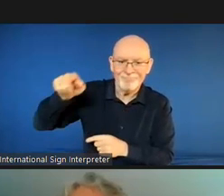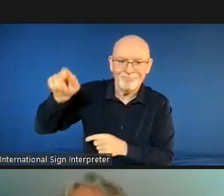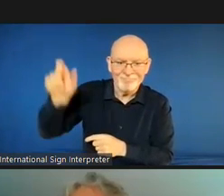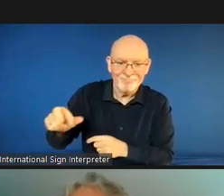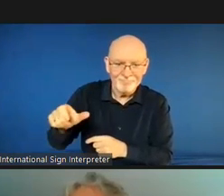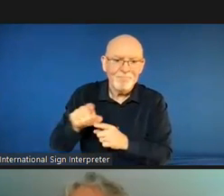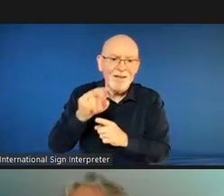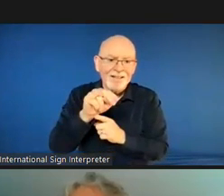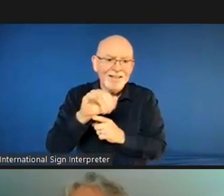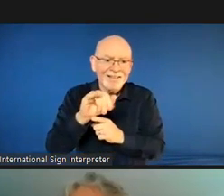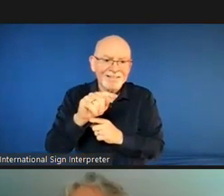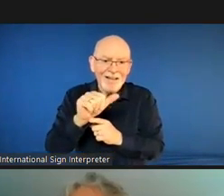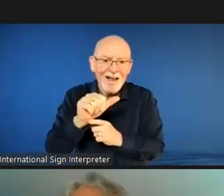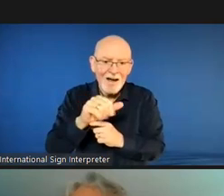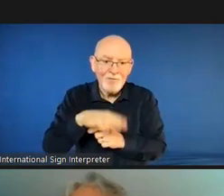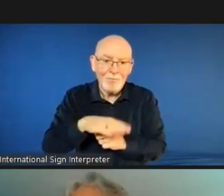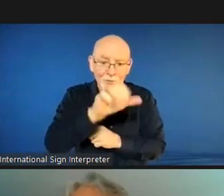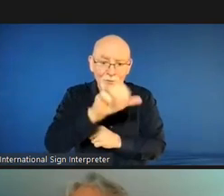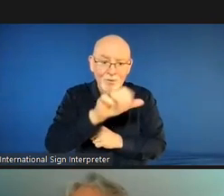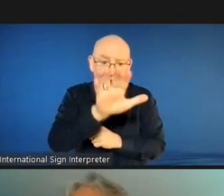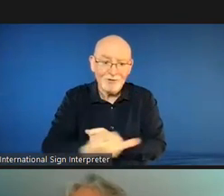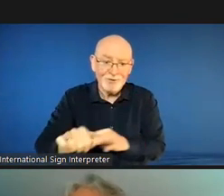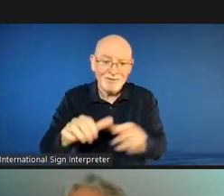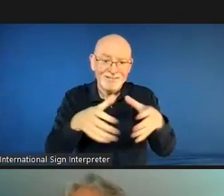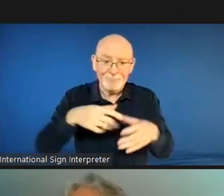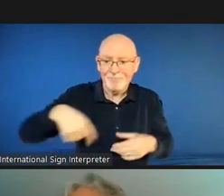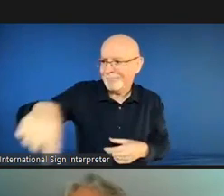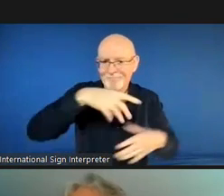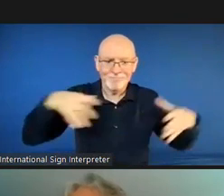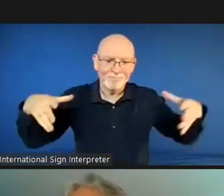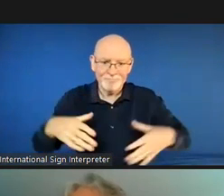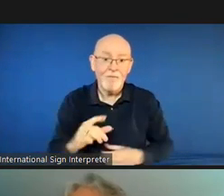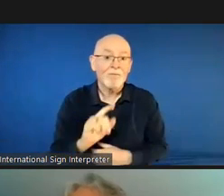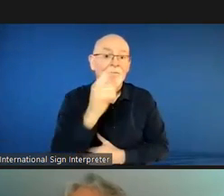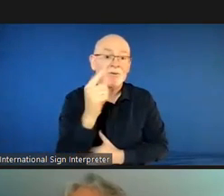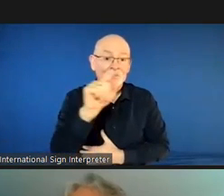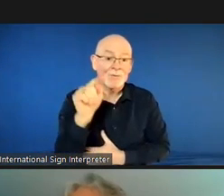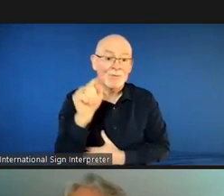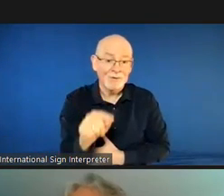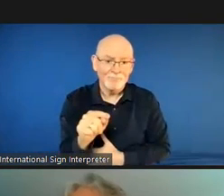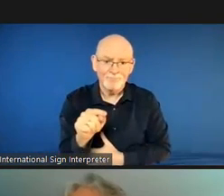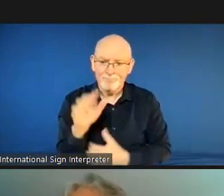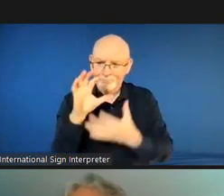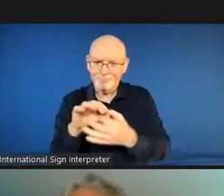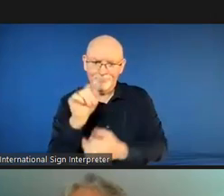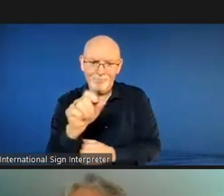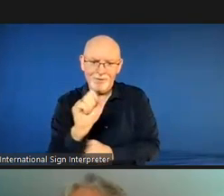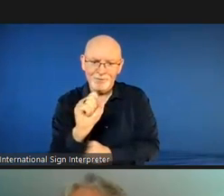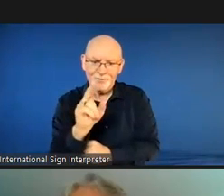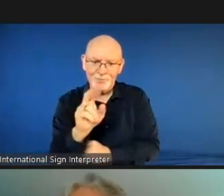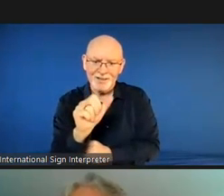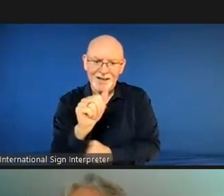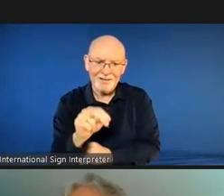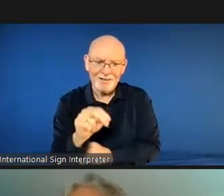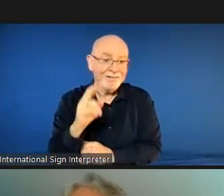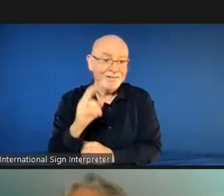now. How has the experiences and the situation for deaf children in low-income countries changed